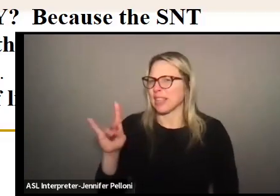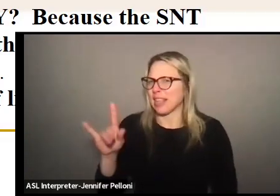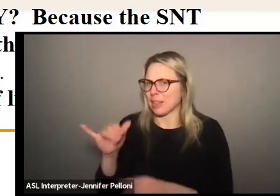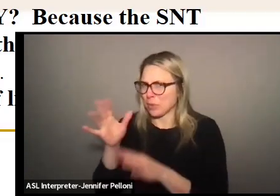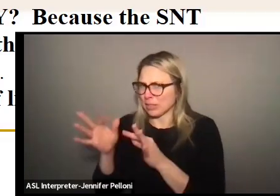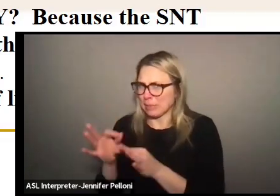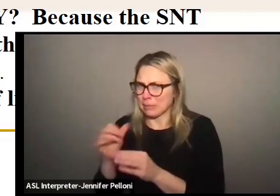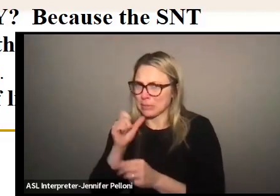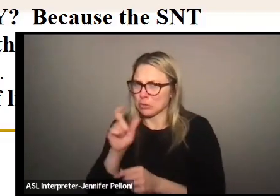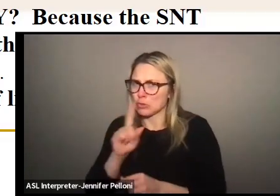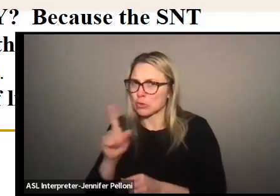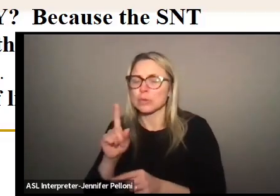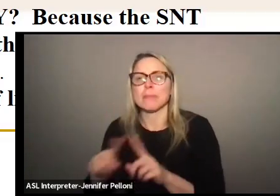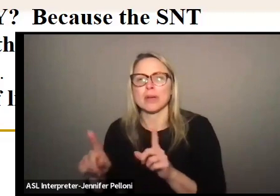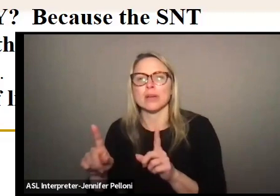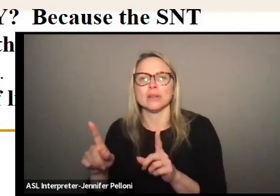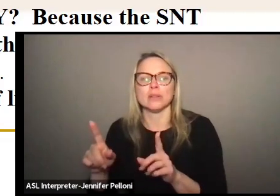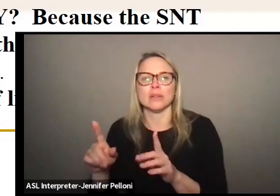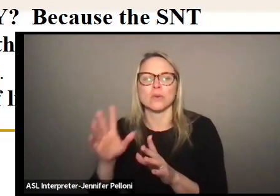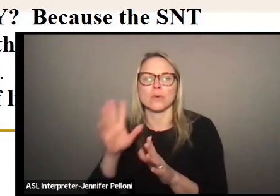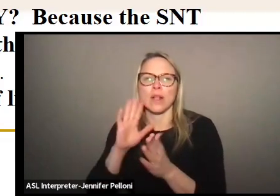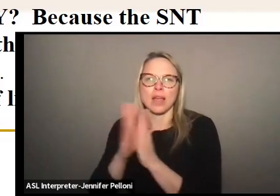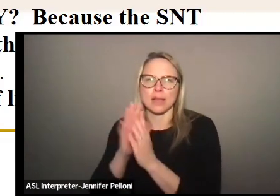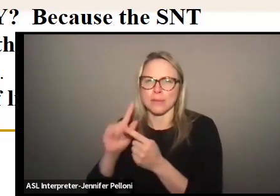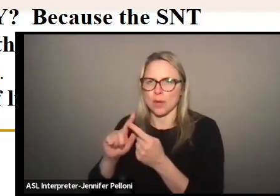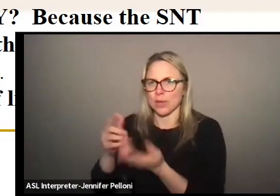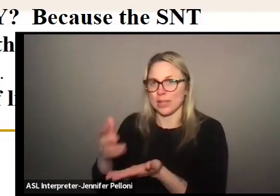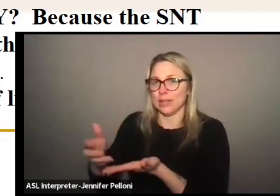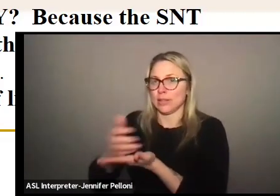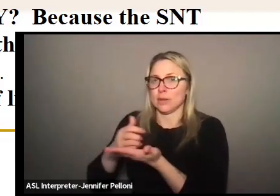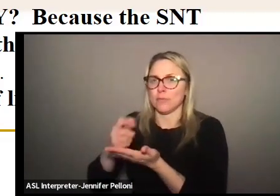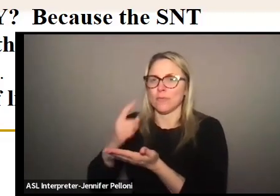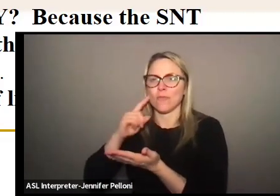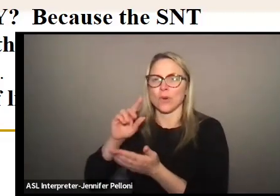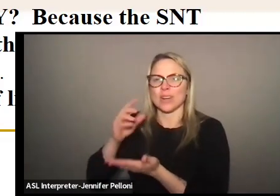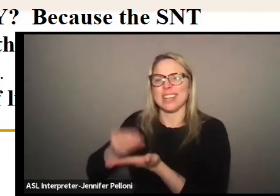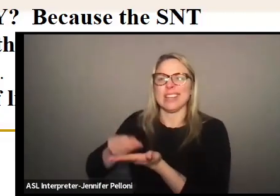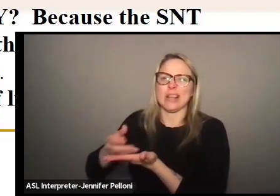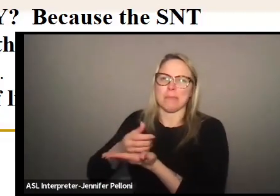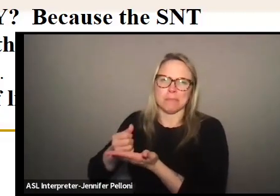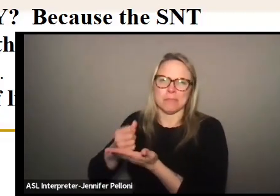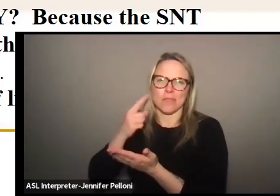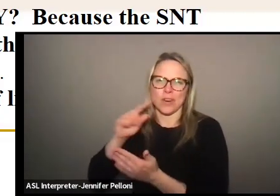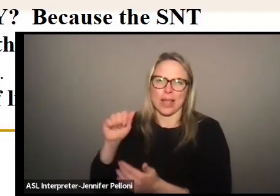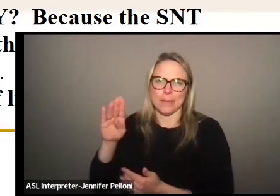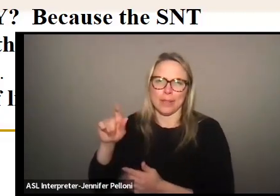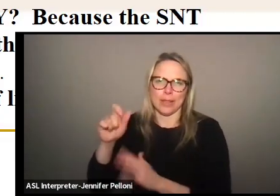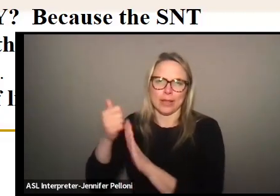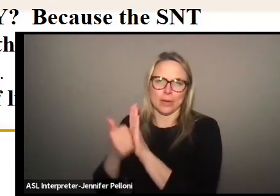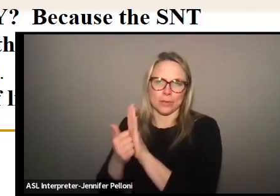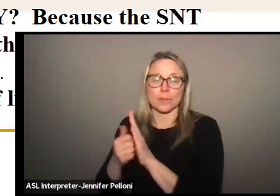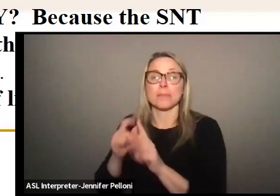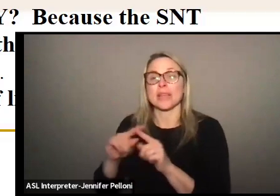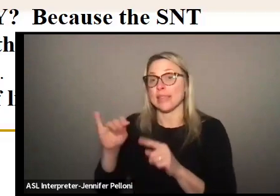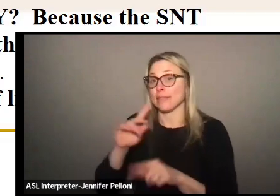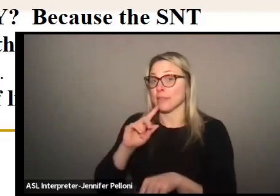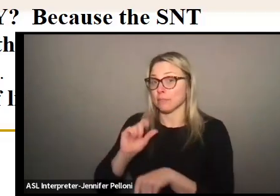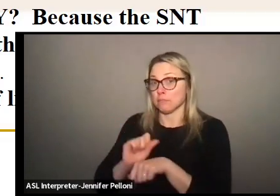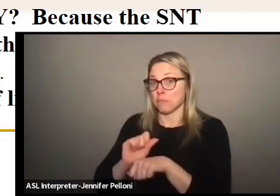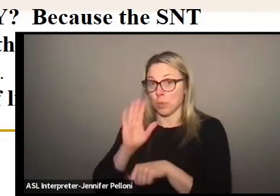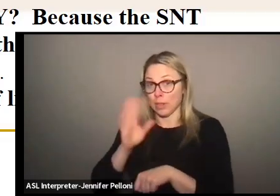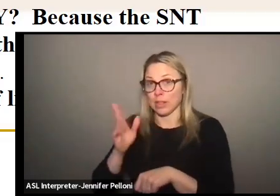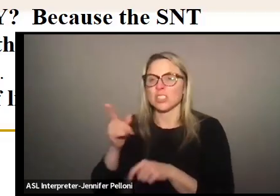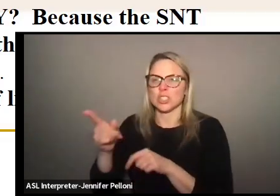this for the income earnings for the ABLE account, but if so, then she